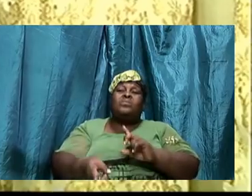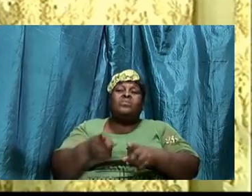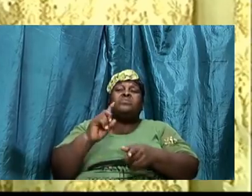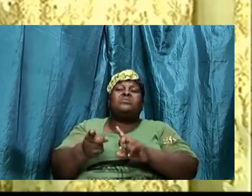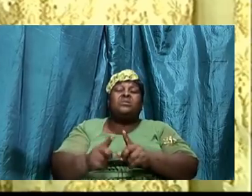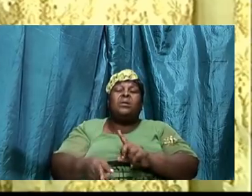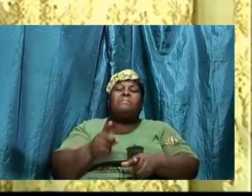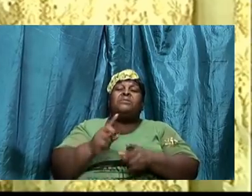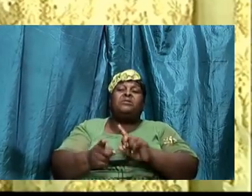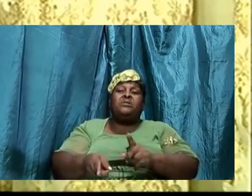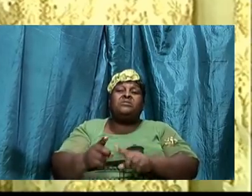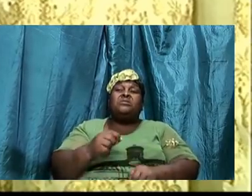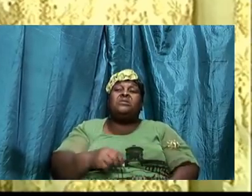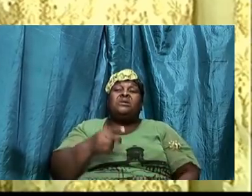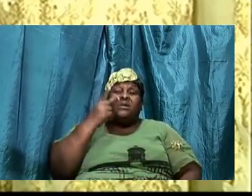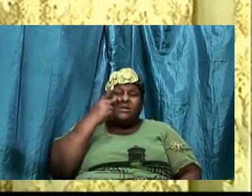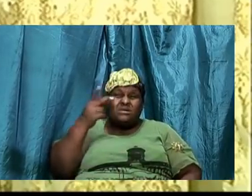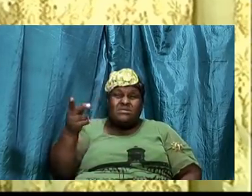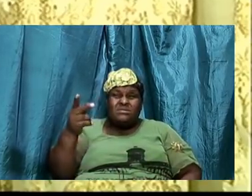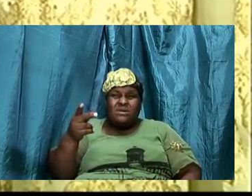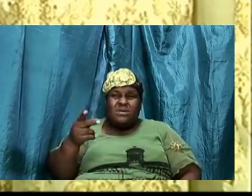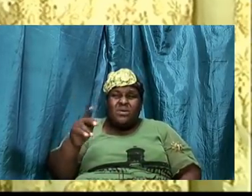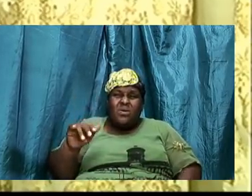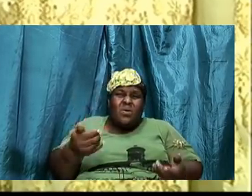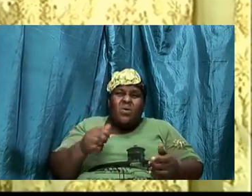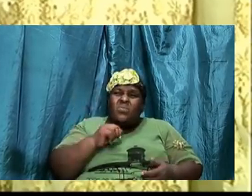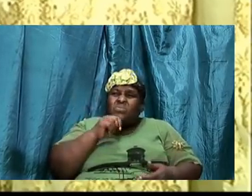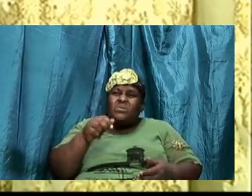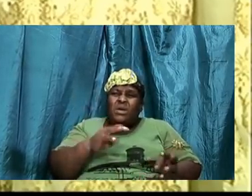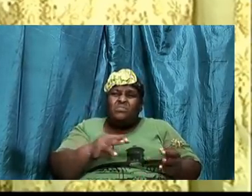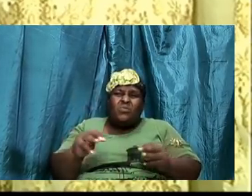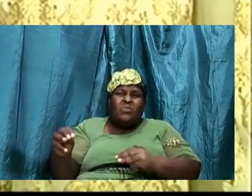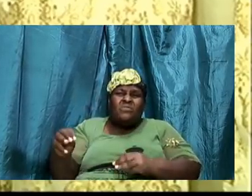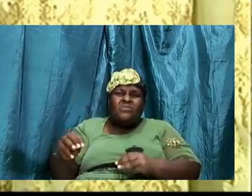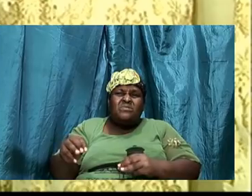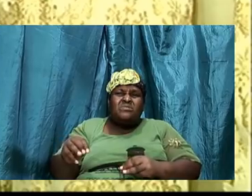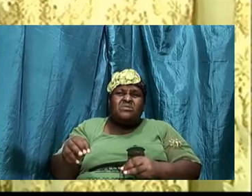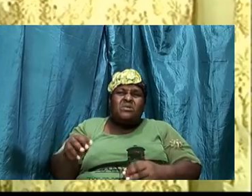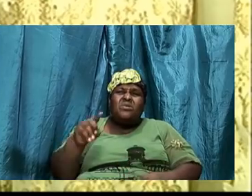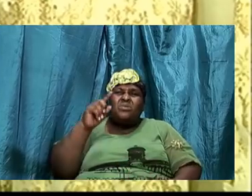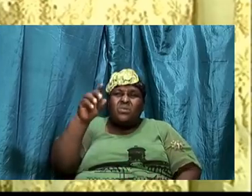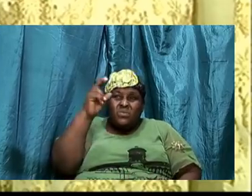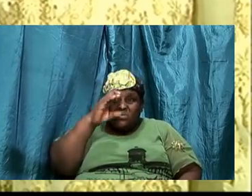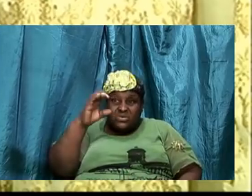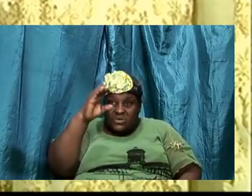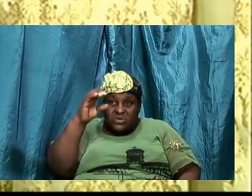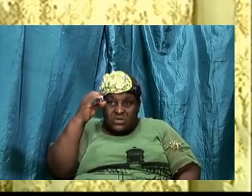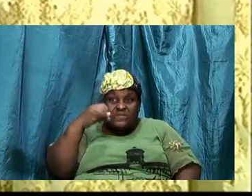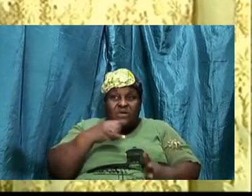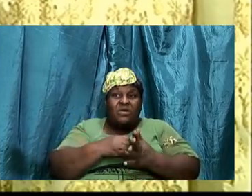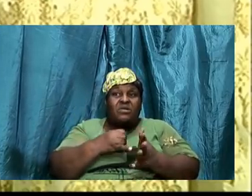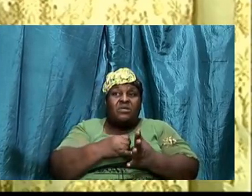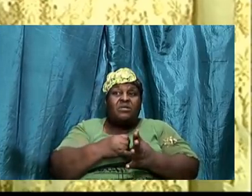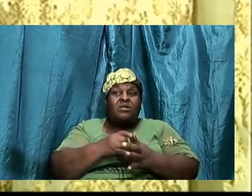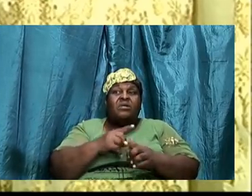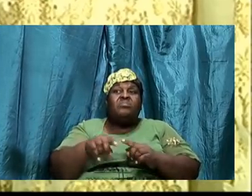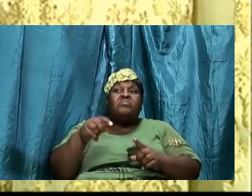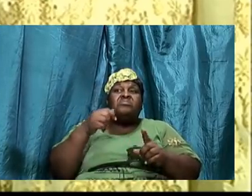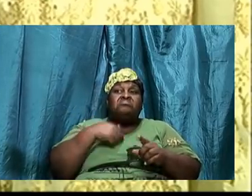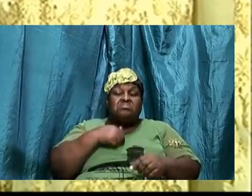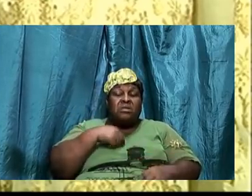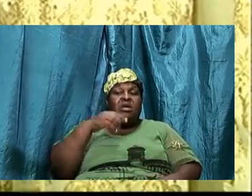one string. And they said, what are you looking? How is it that you're not moving? He said, you searching for it, but I found